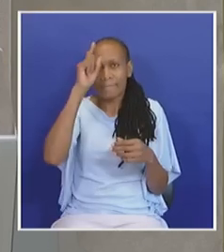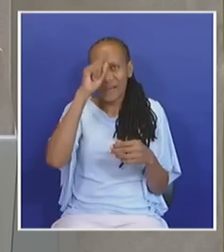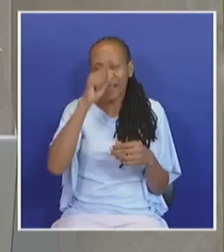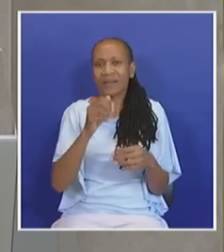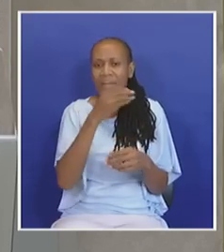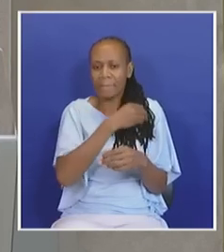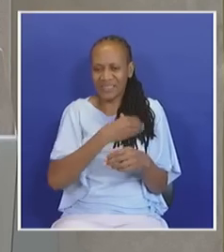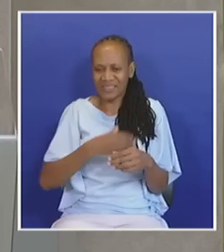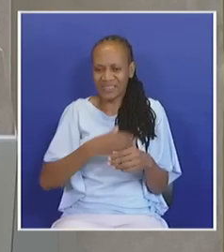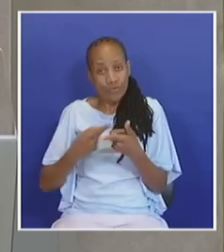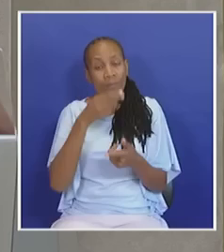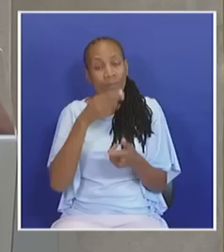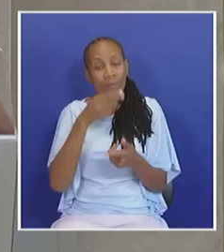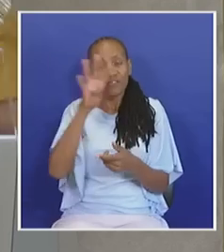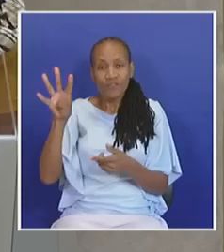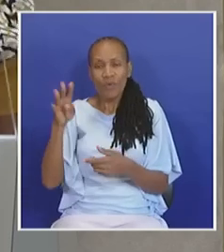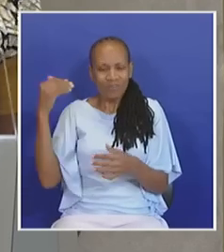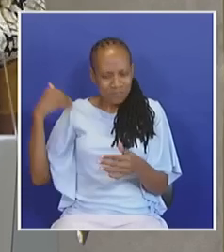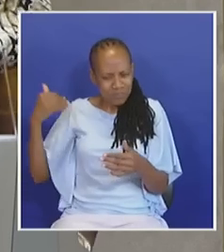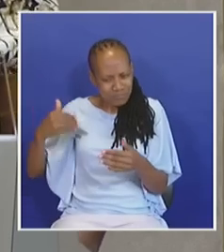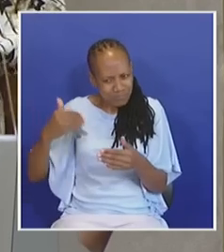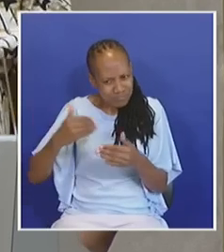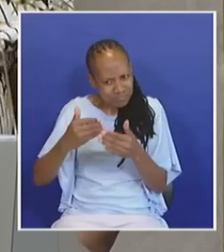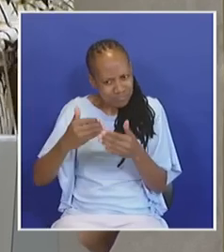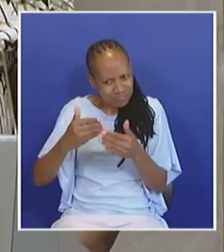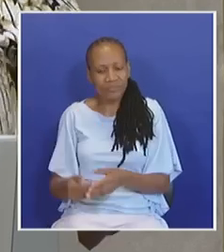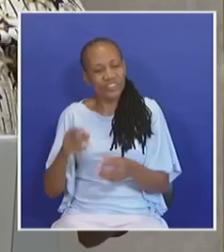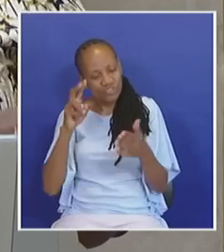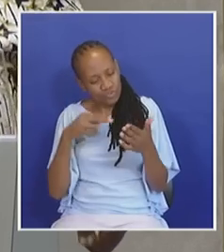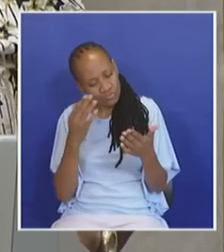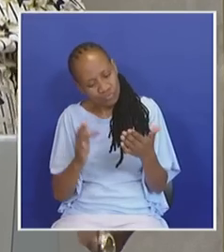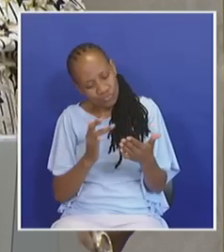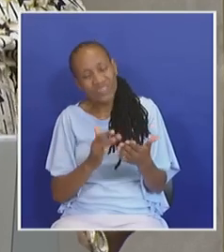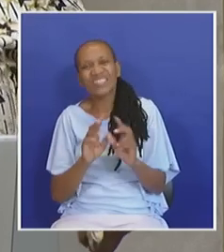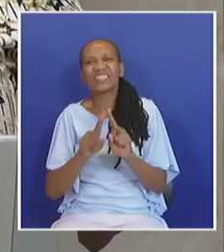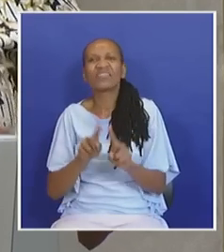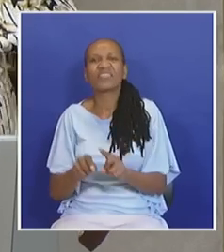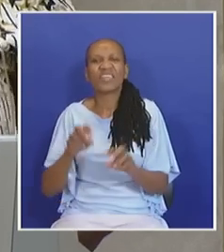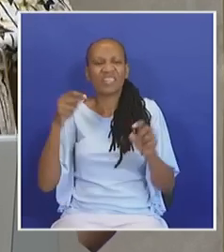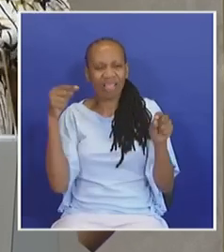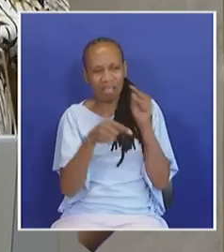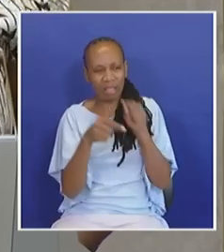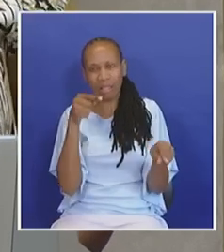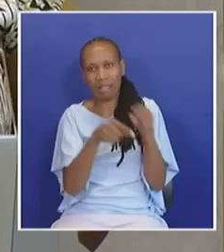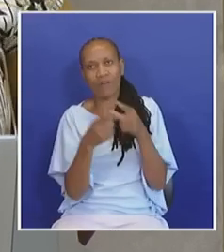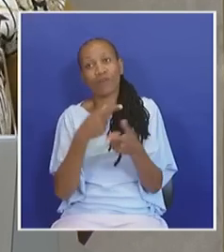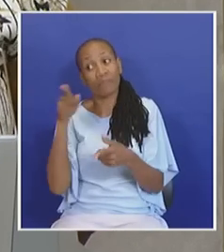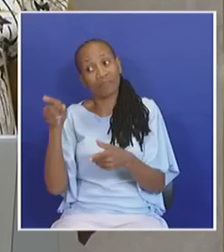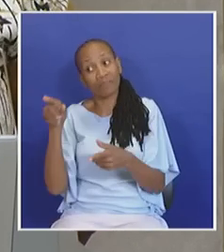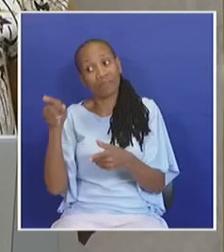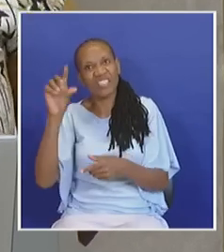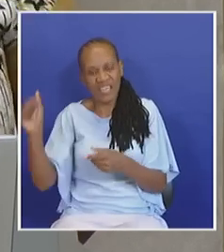research before you come and debate. And look at the criticism that EDP and the National Party